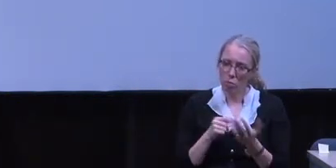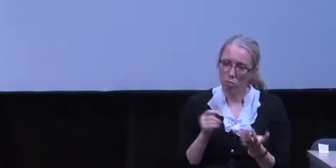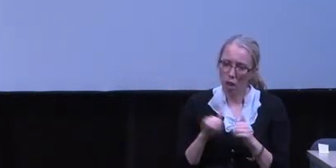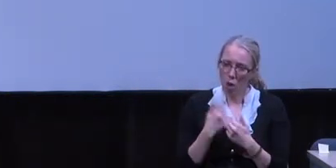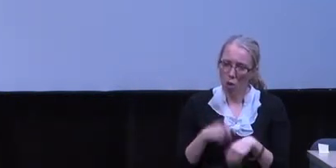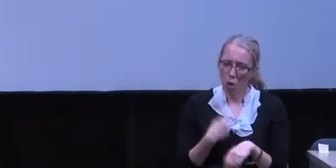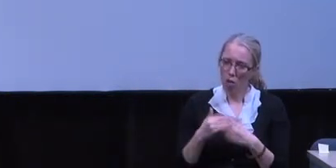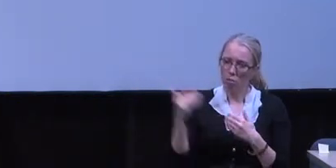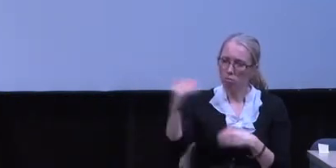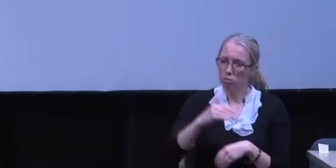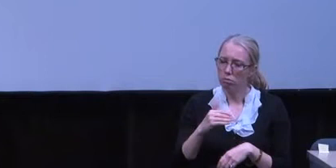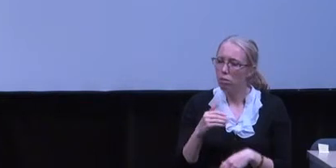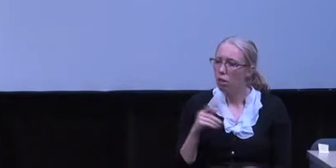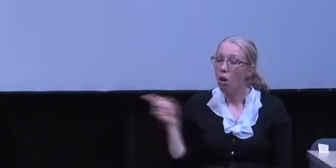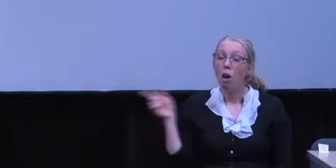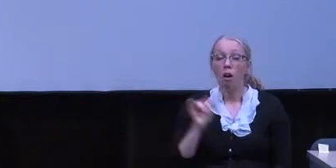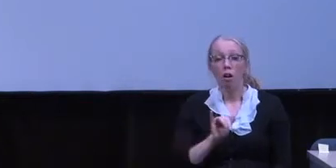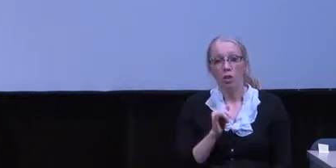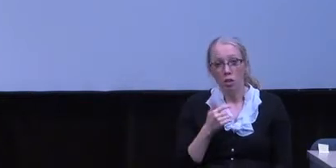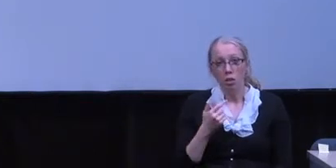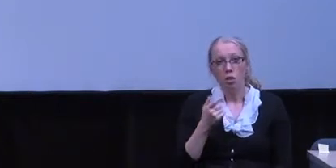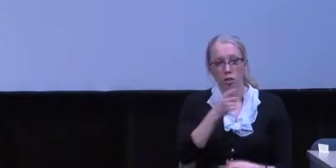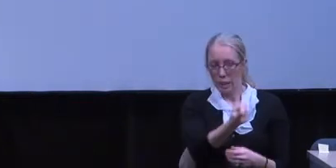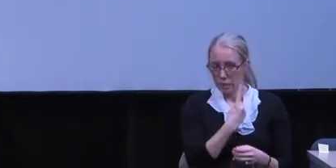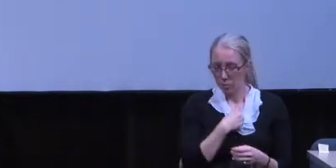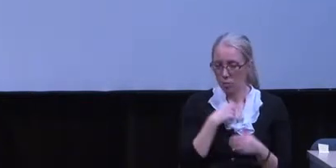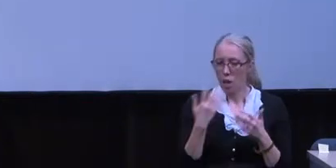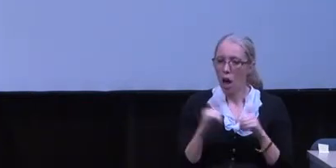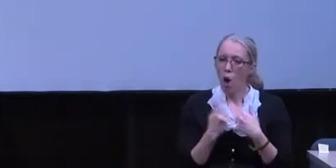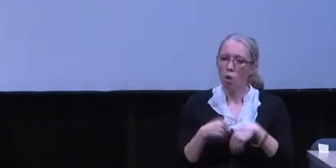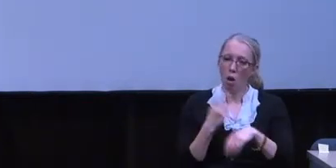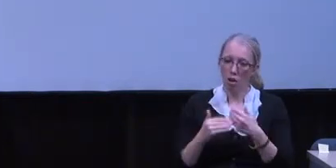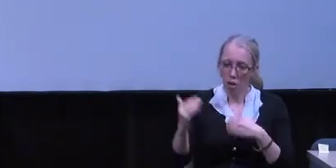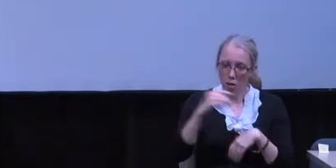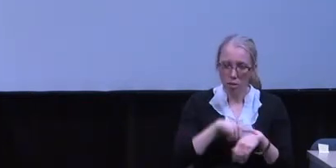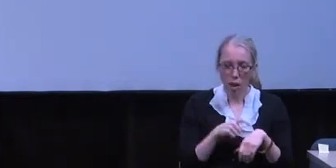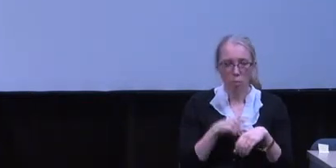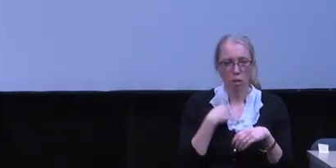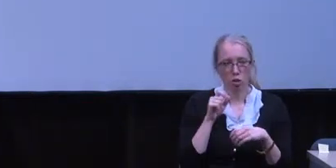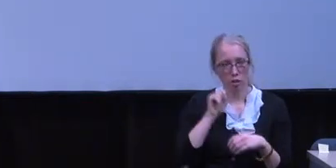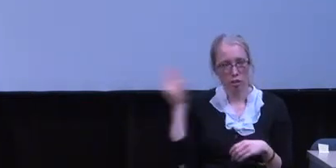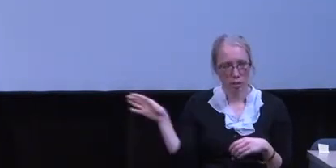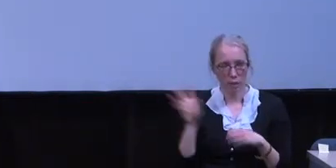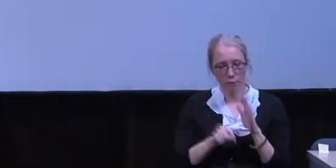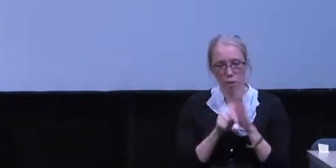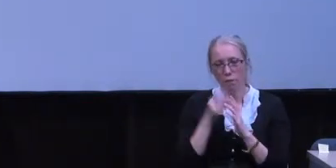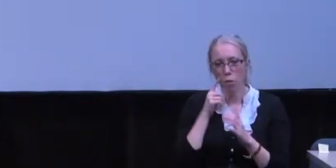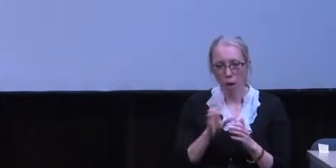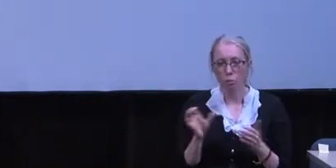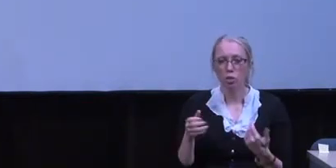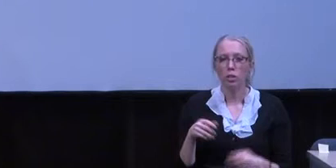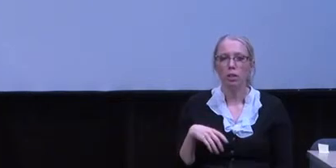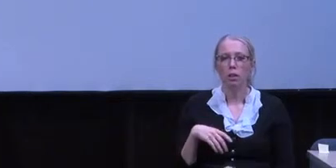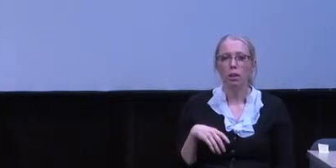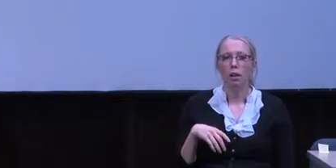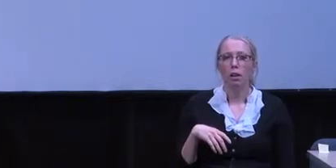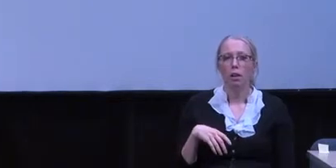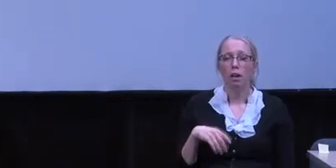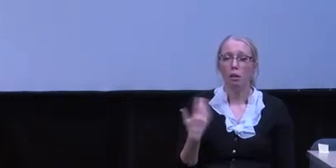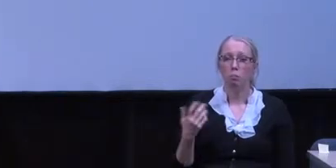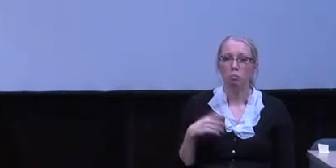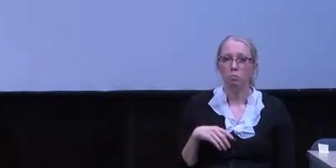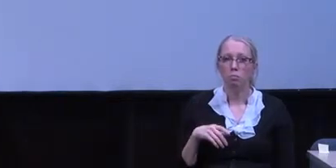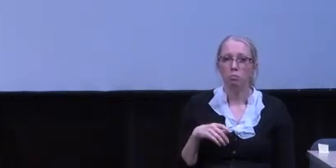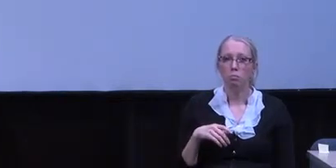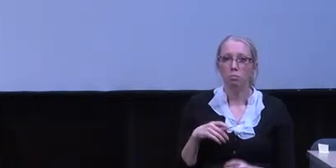need, closed captioning? The lead time for something that you want to use for in class, what is that lead time was the question. And the lead